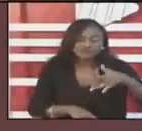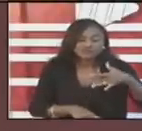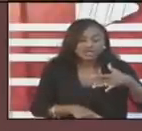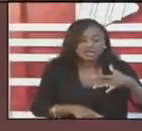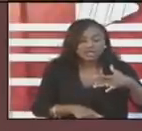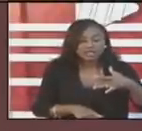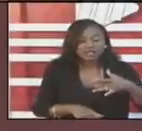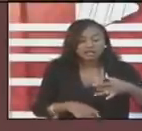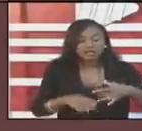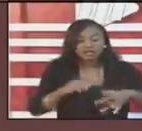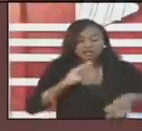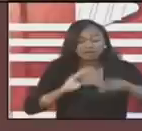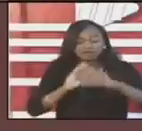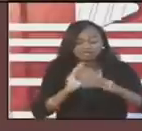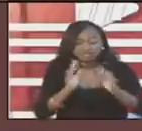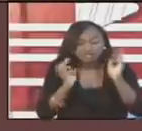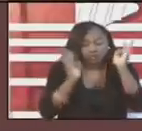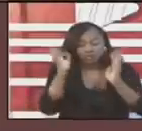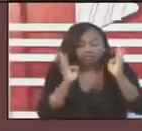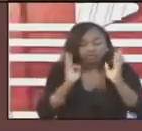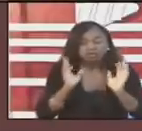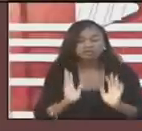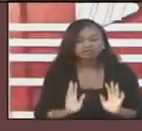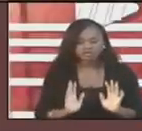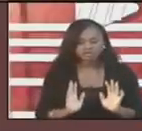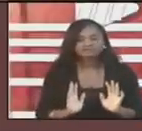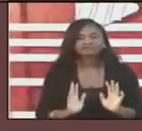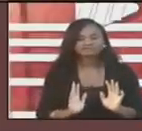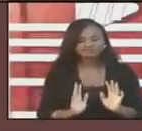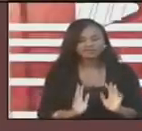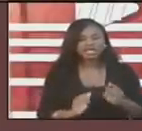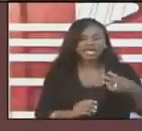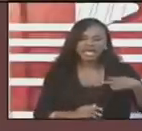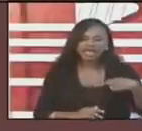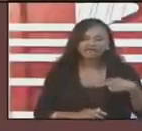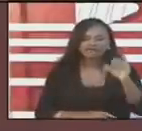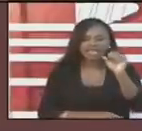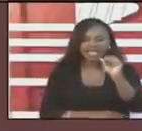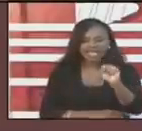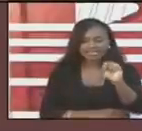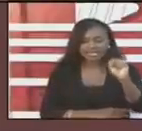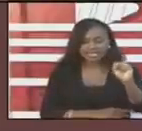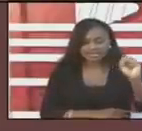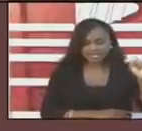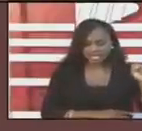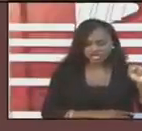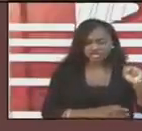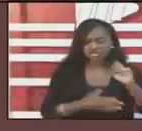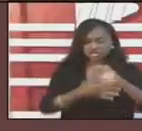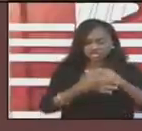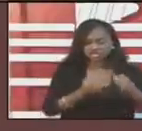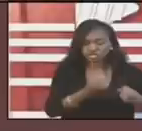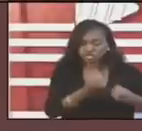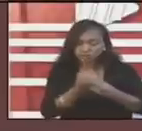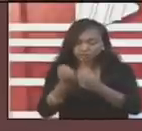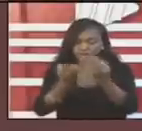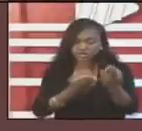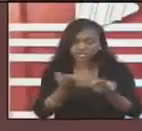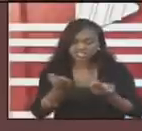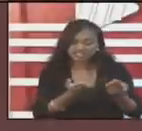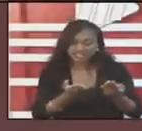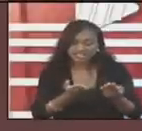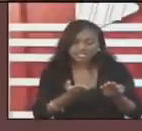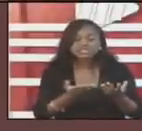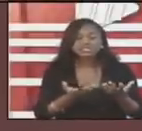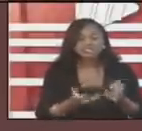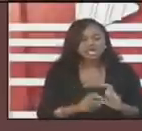to the point that you can't function, there is the student support services. There is the child guidance clinic that you can go and you can